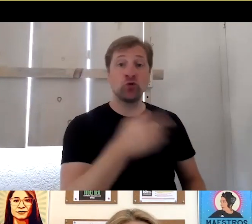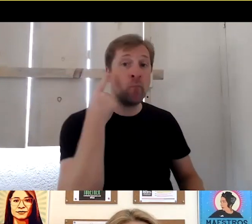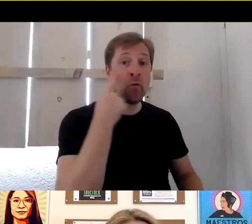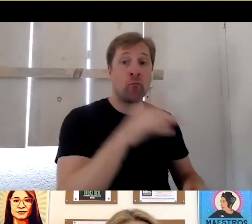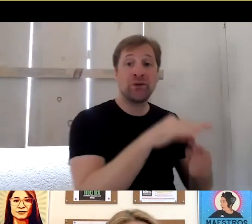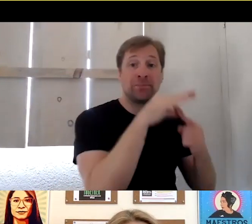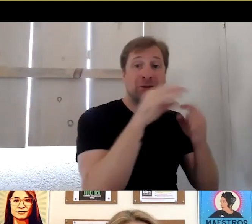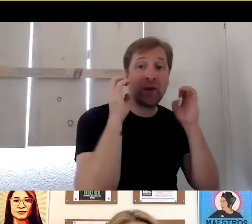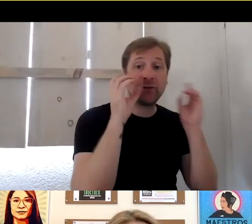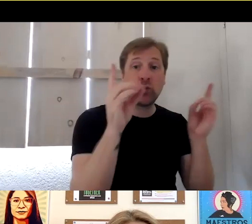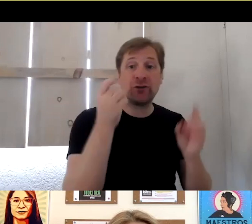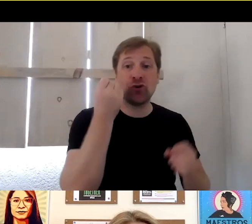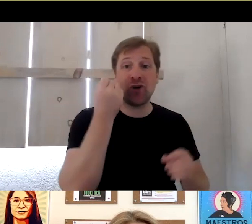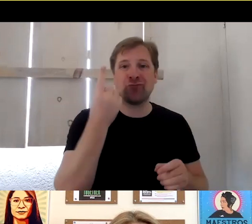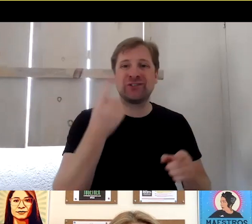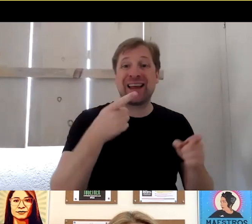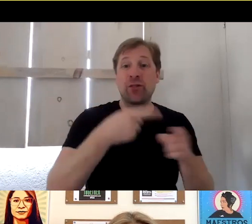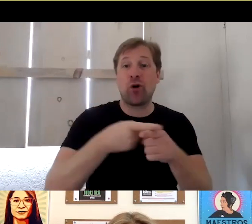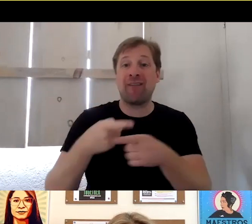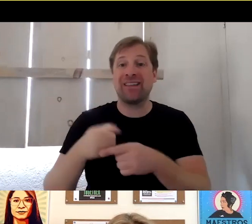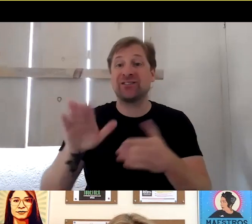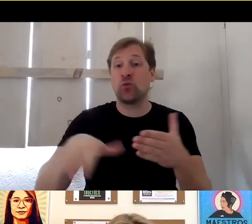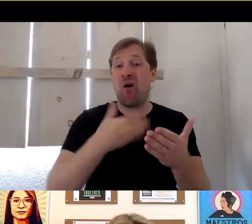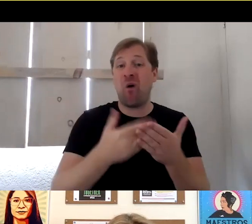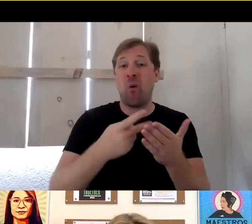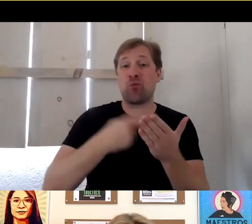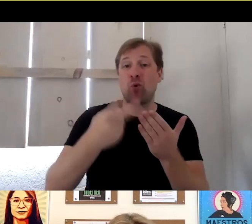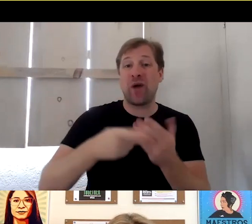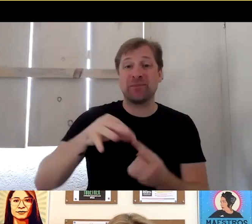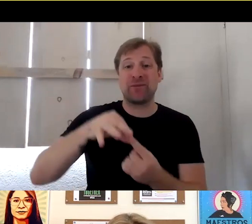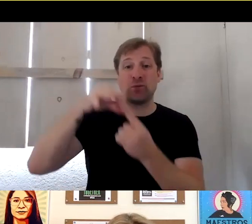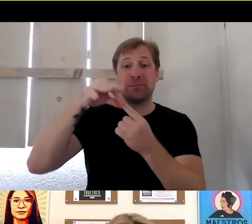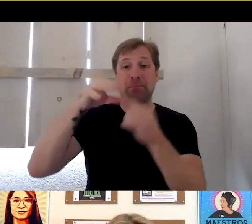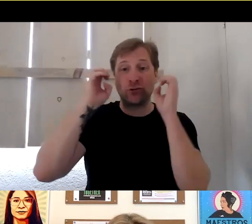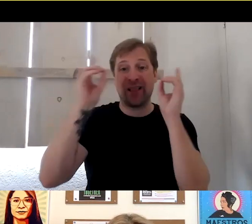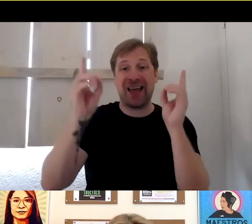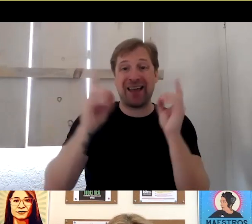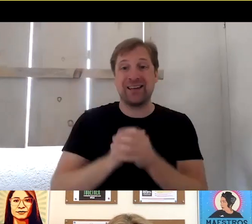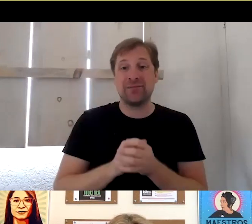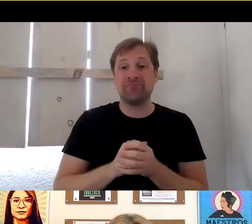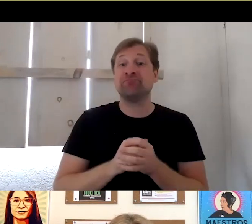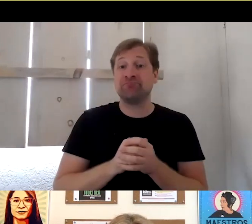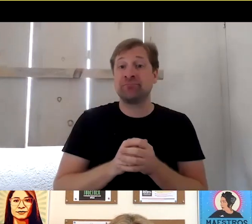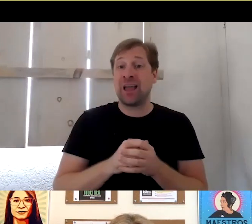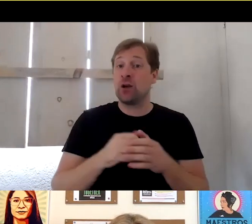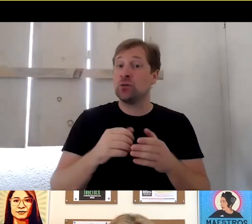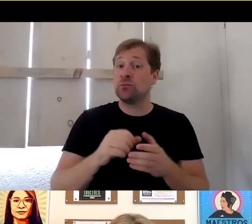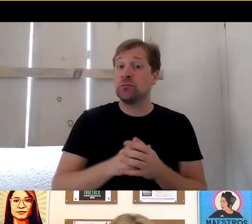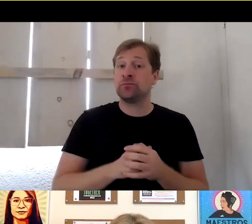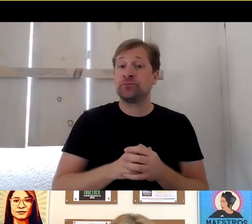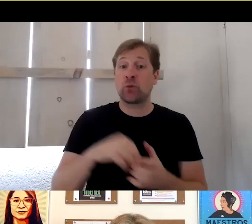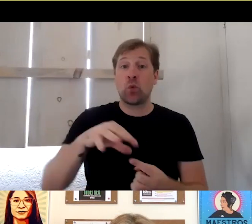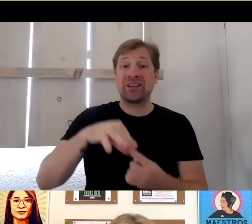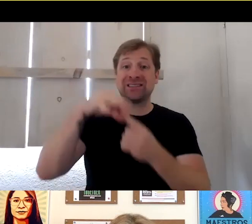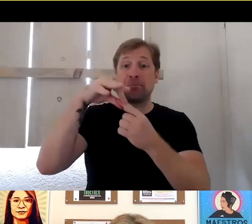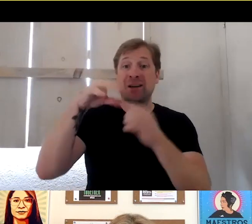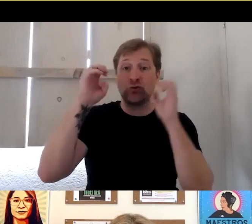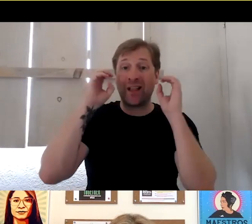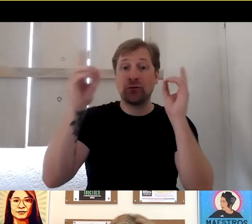understanding the complexity that all programs in special education have and bring, special